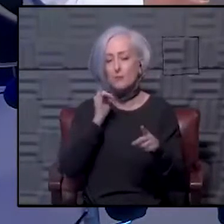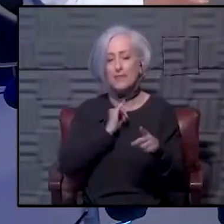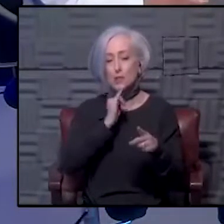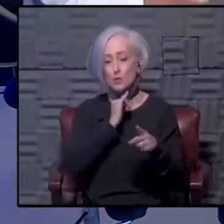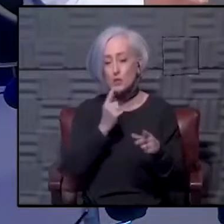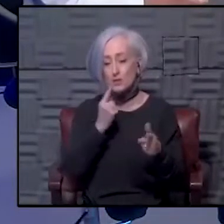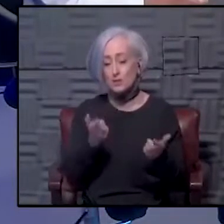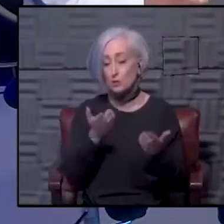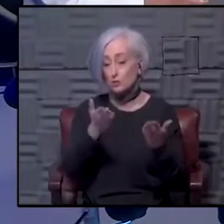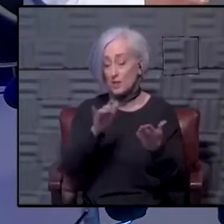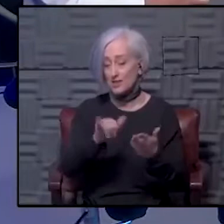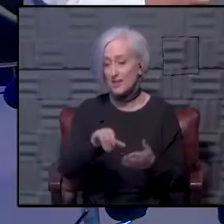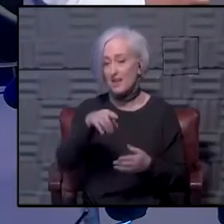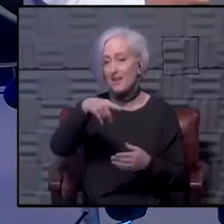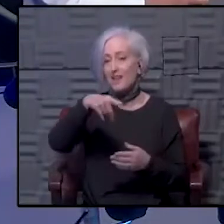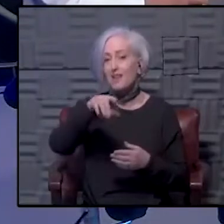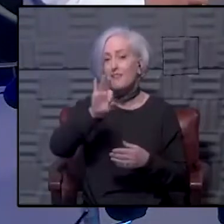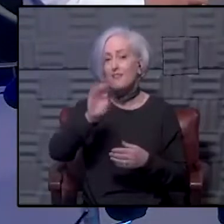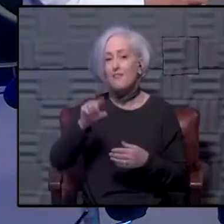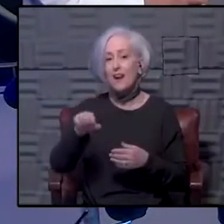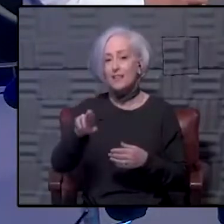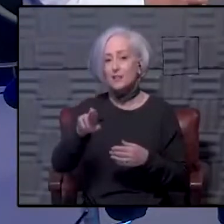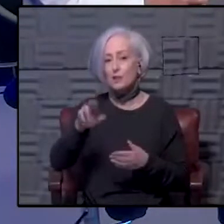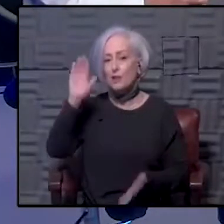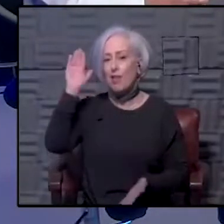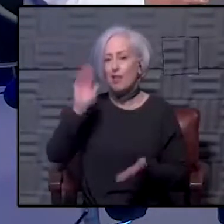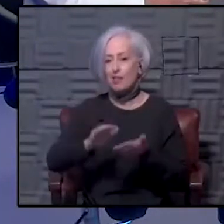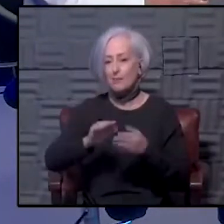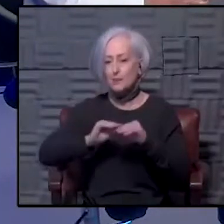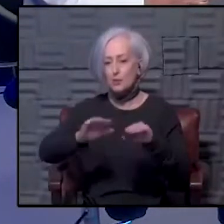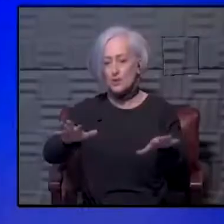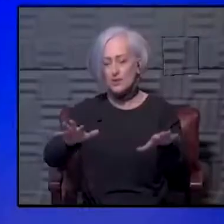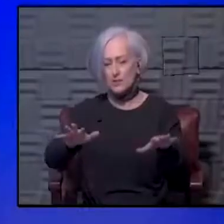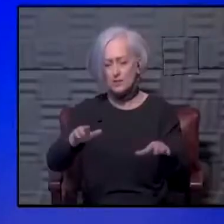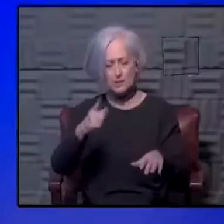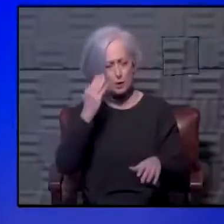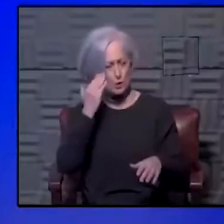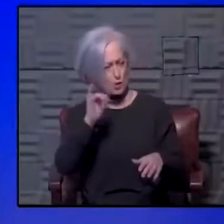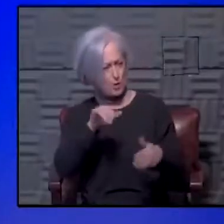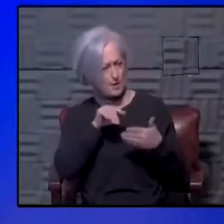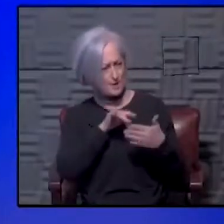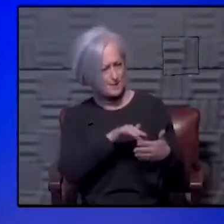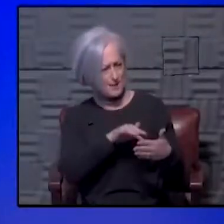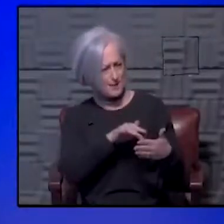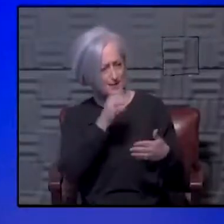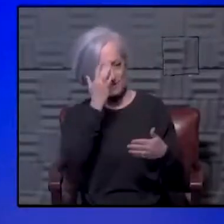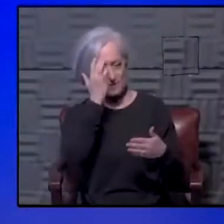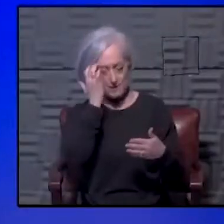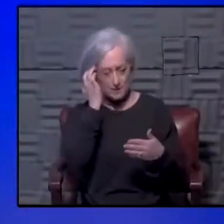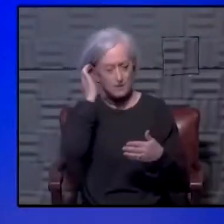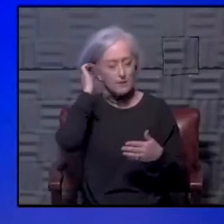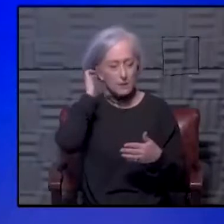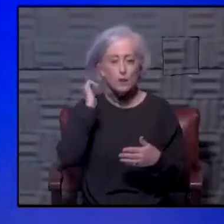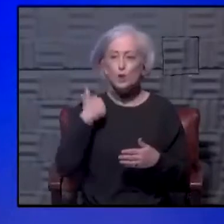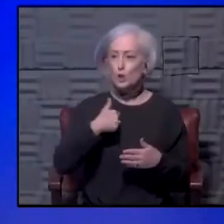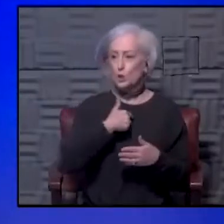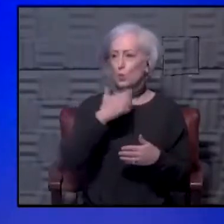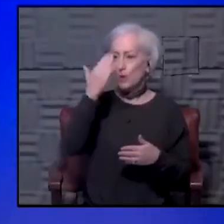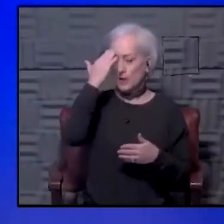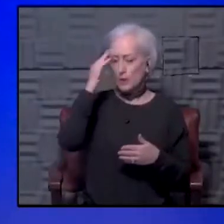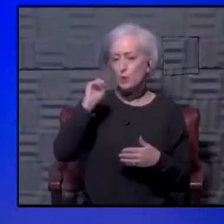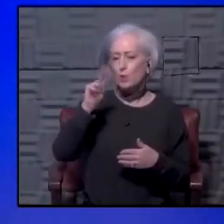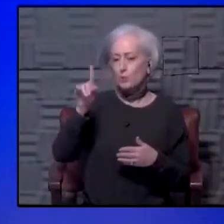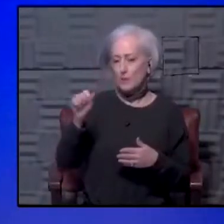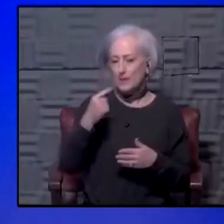Pfizer vaccine cuts transmission. Are you aware of that study? You know, we knew that with the media reports